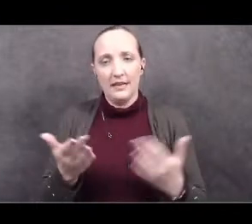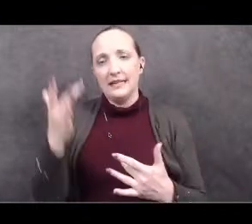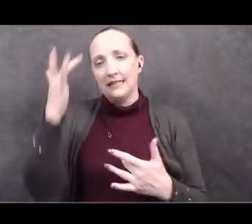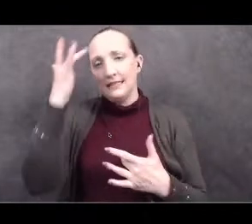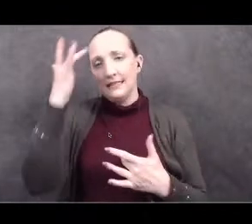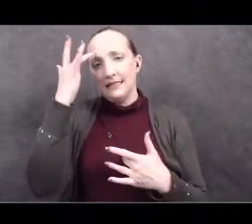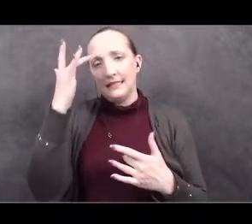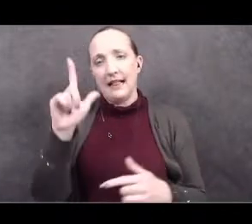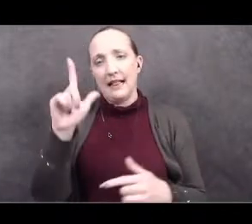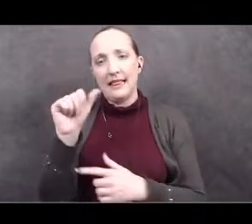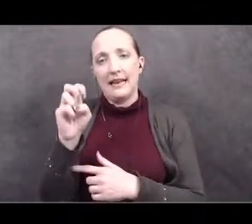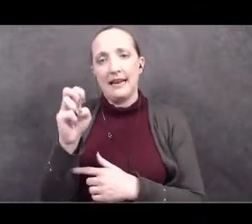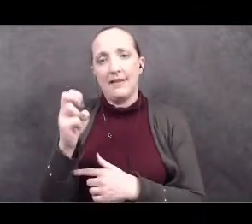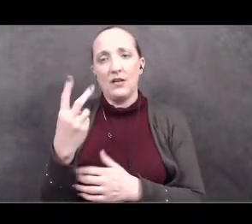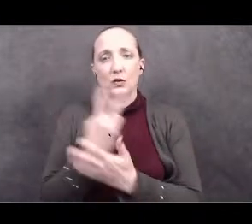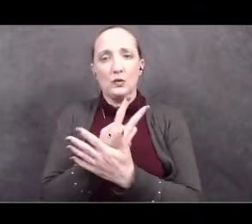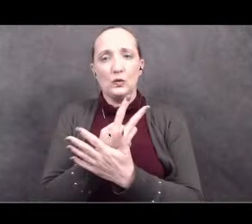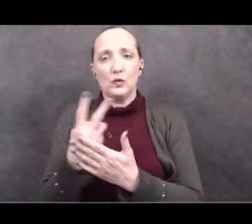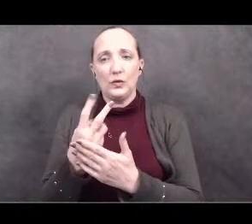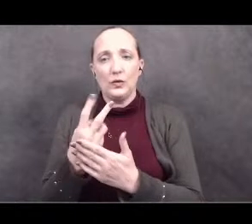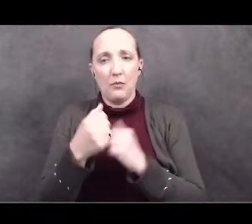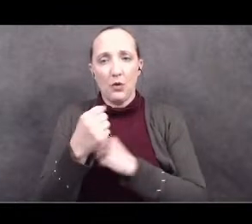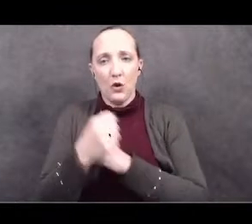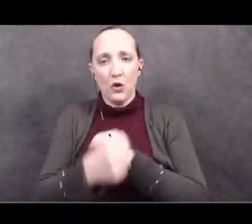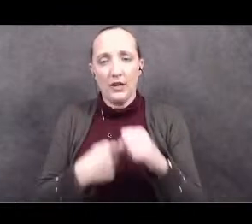days per year and